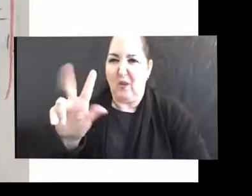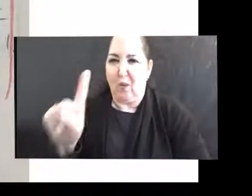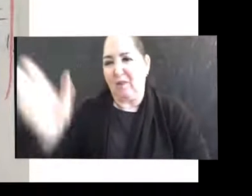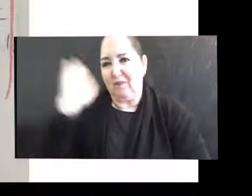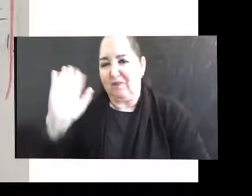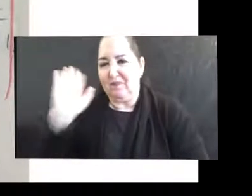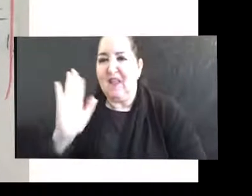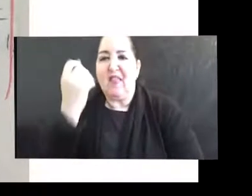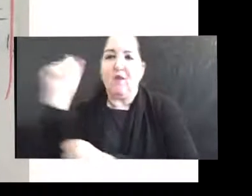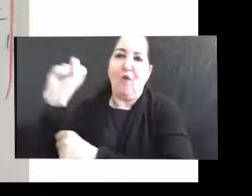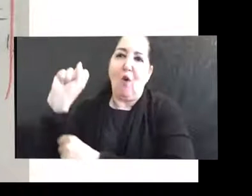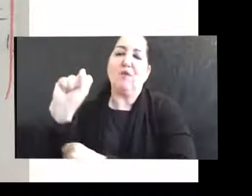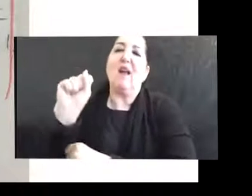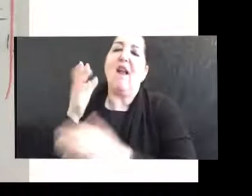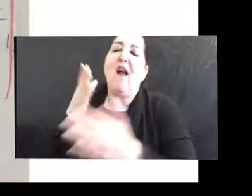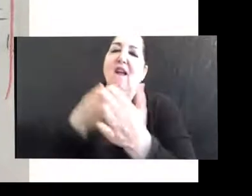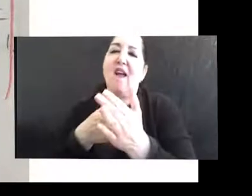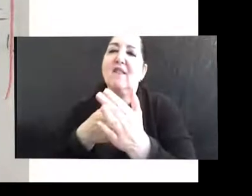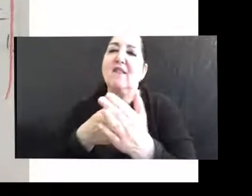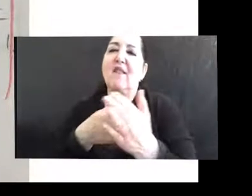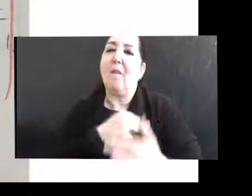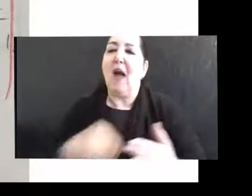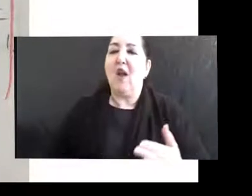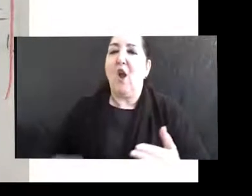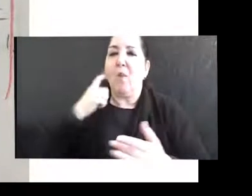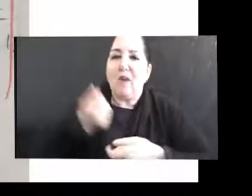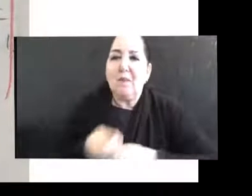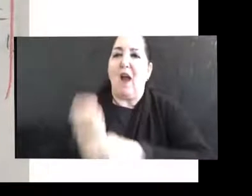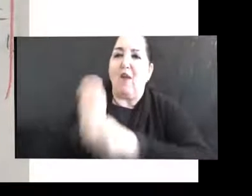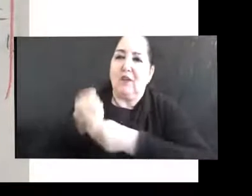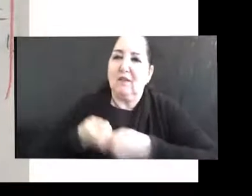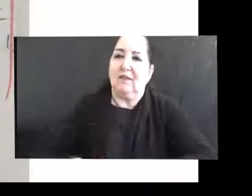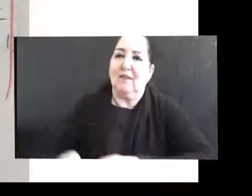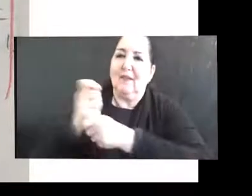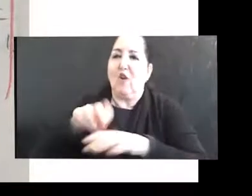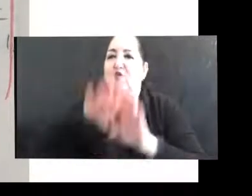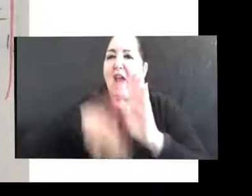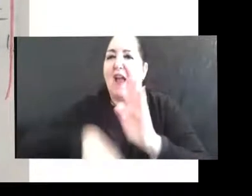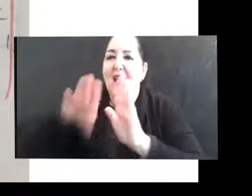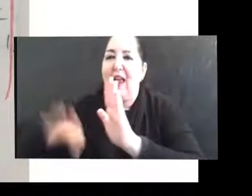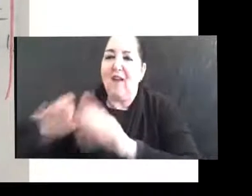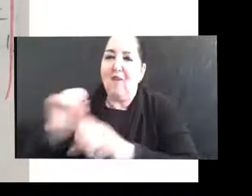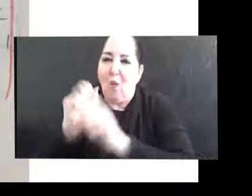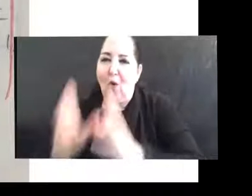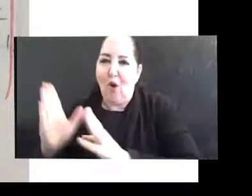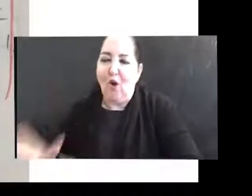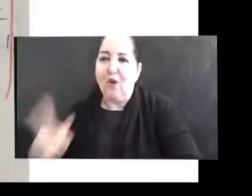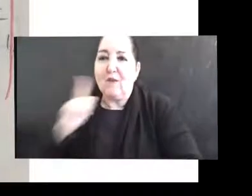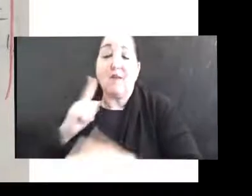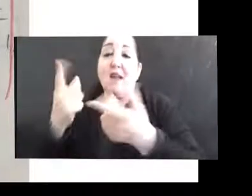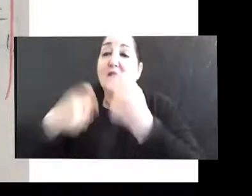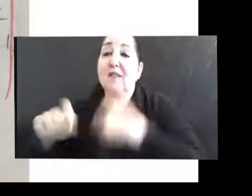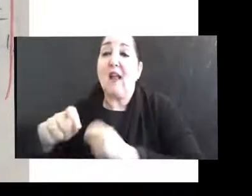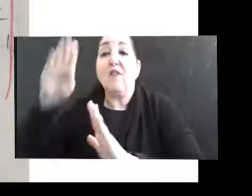mayor, who was refusing to pay their wages for burying the dead of the plague, and decided to pile the bodies of the dead of the plague in